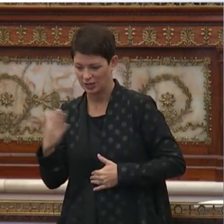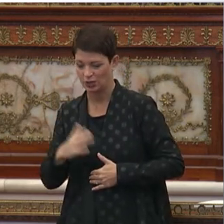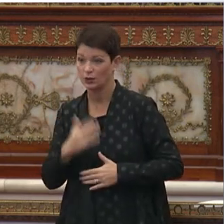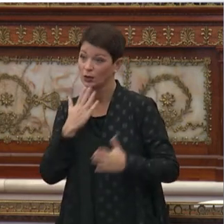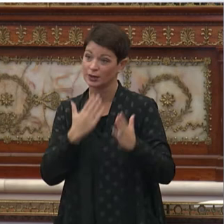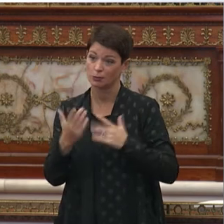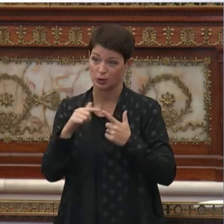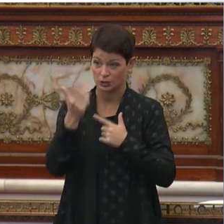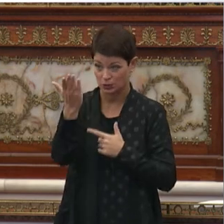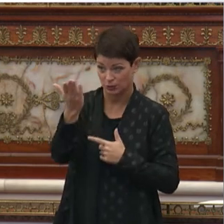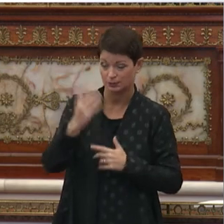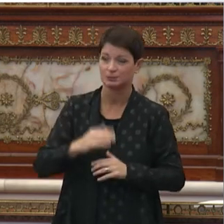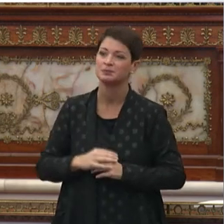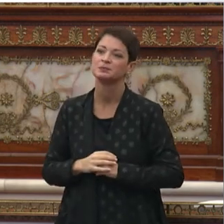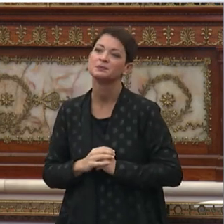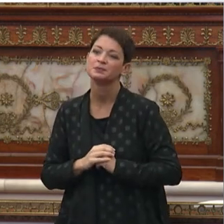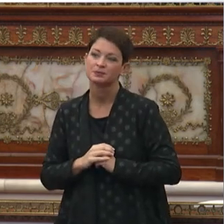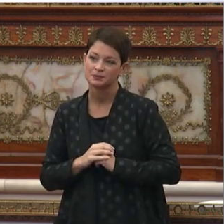good morning to you.